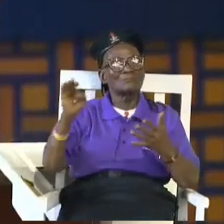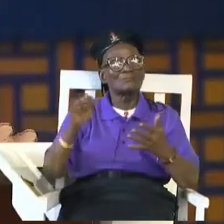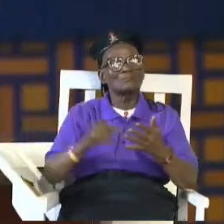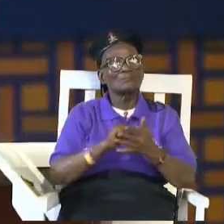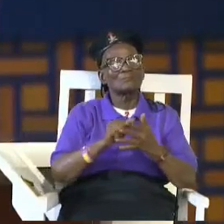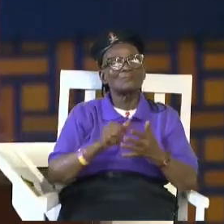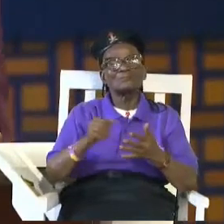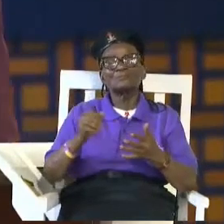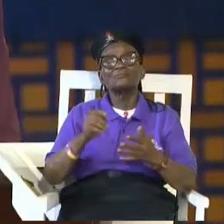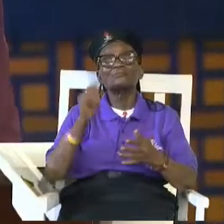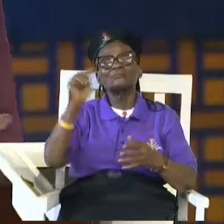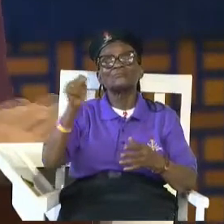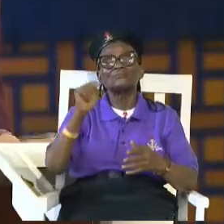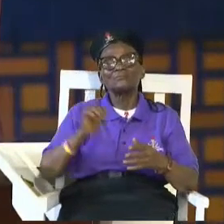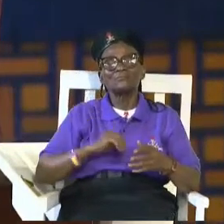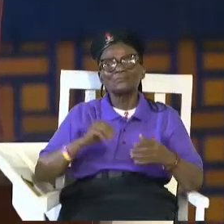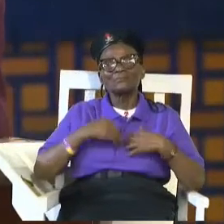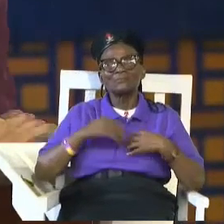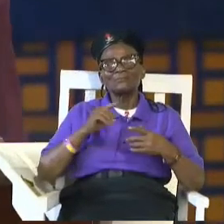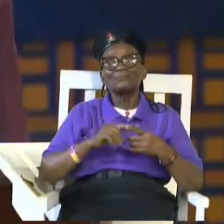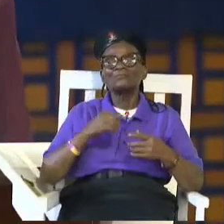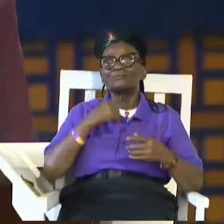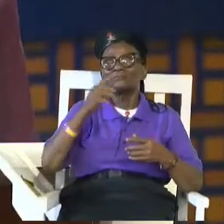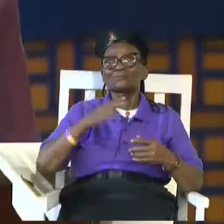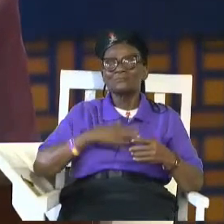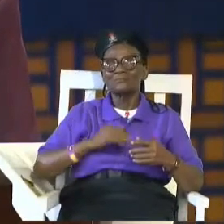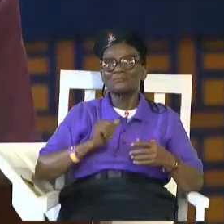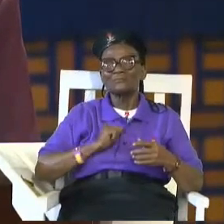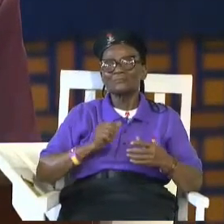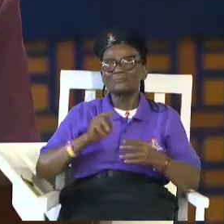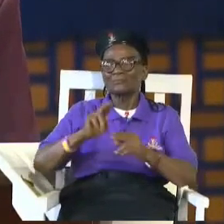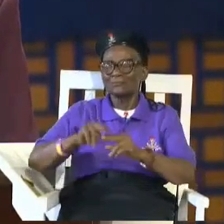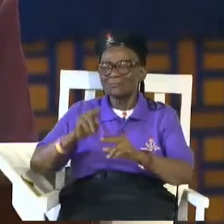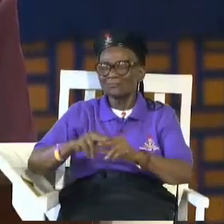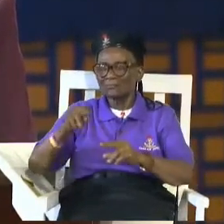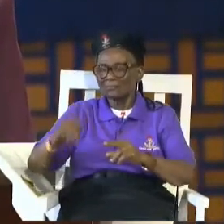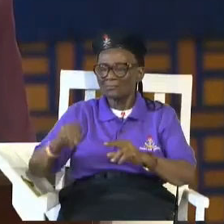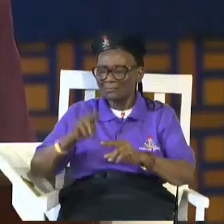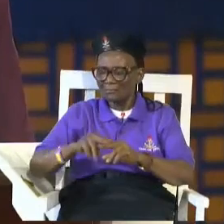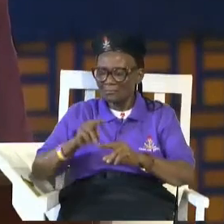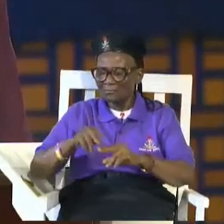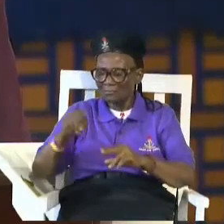myself, sit down. You are the general overseer.